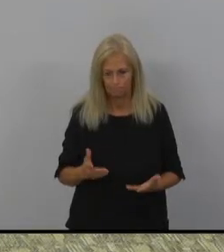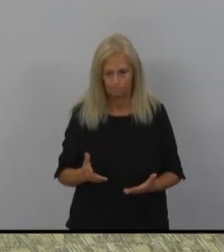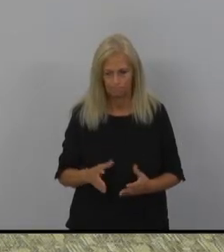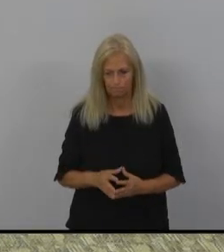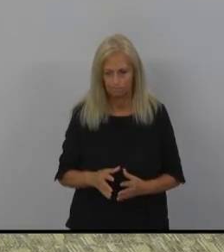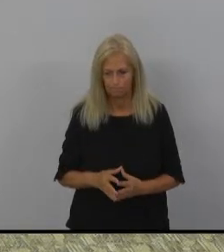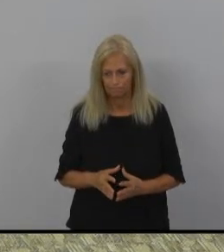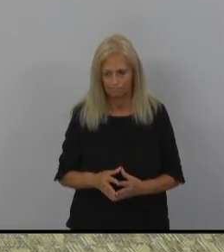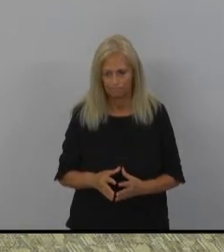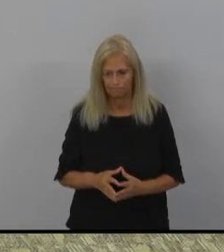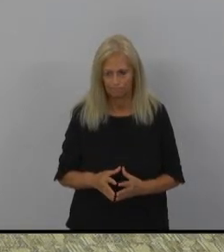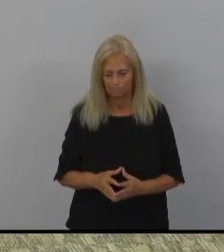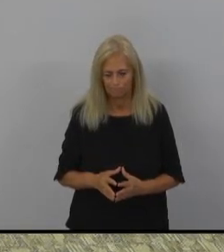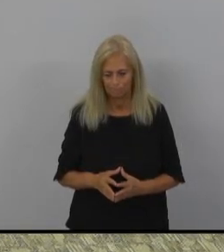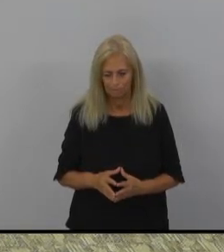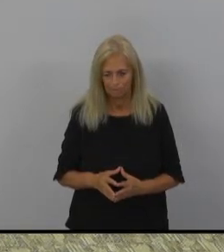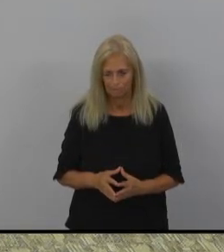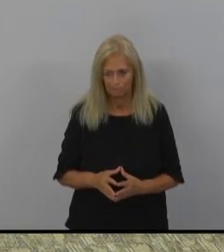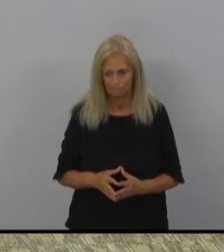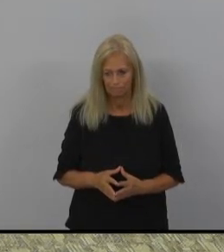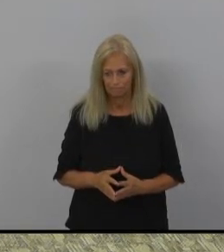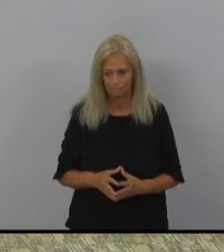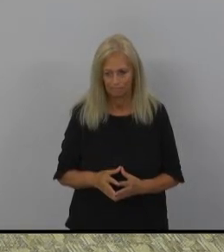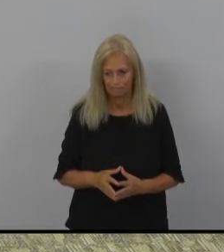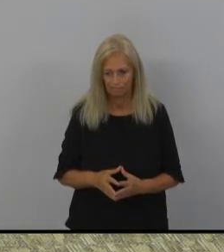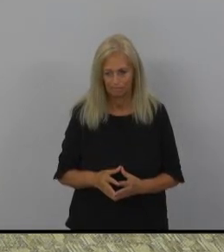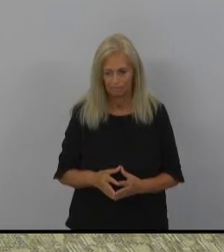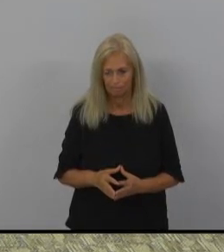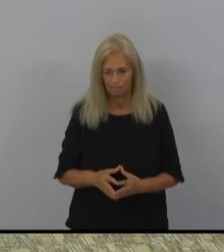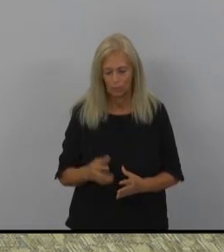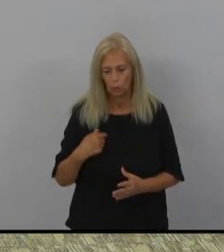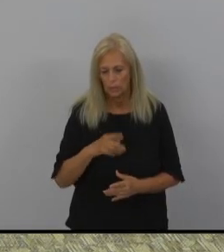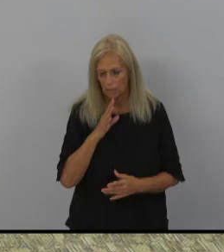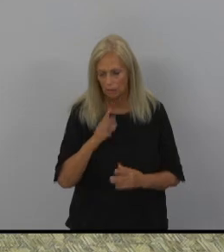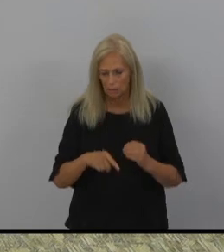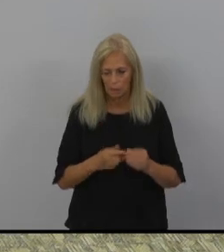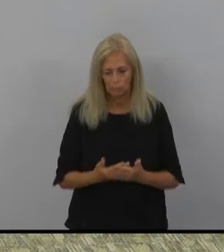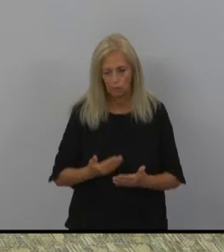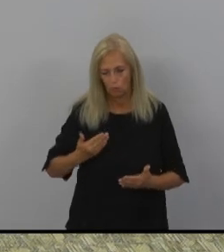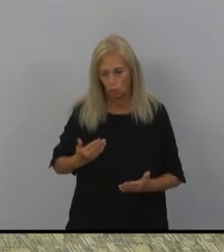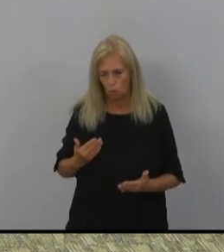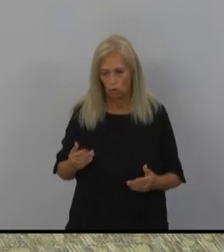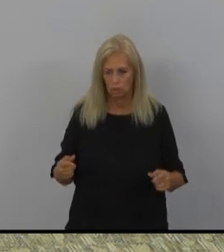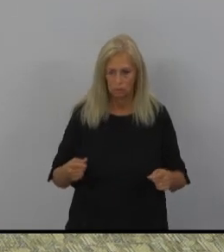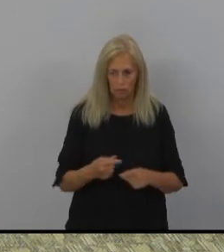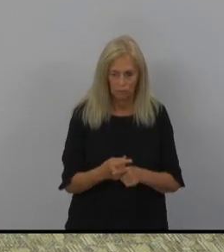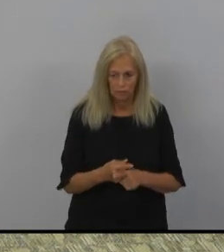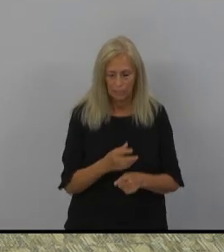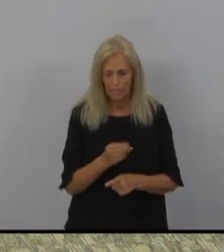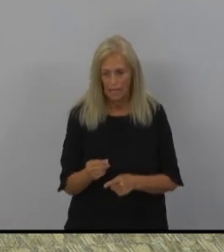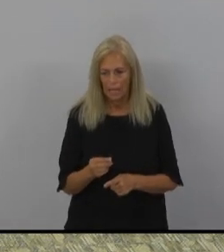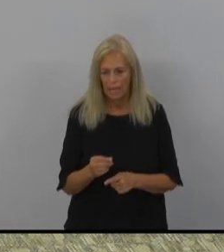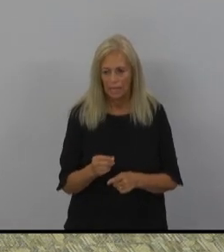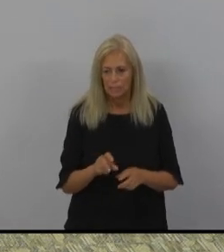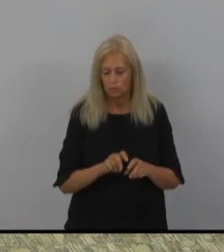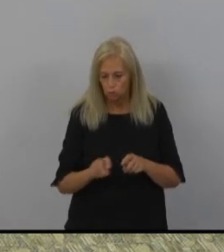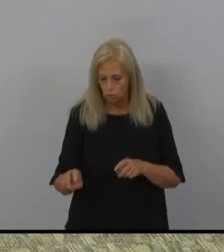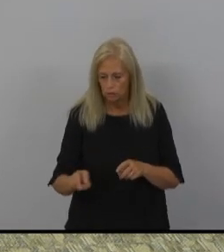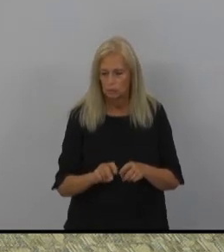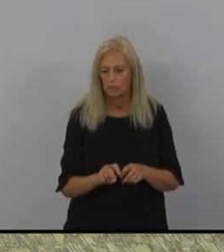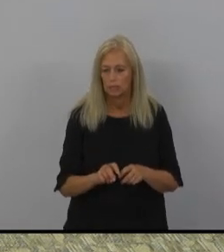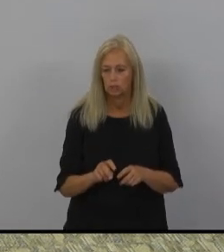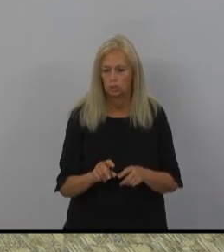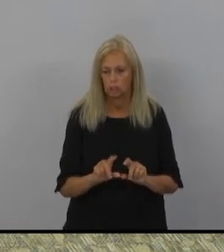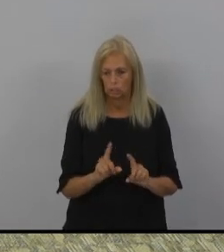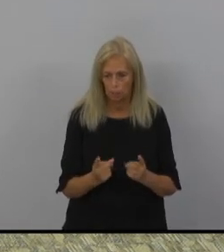well, I know we've talked about maybe bringing that in-house like we did for the transportation department, and that might be something that needs to be